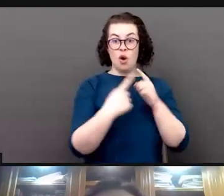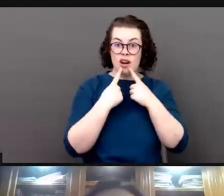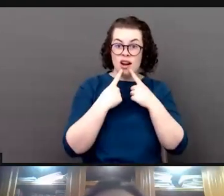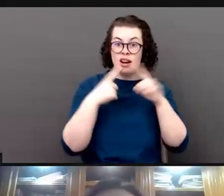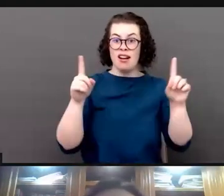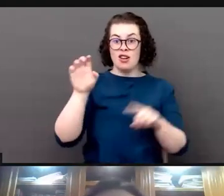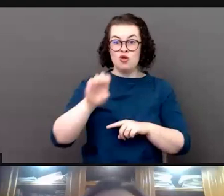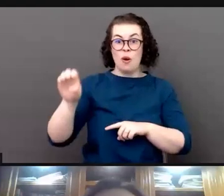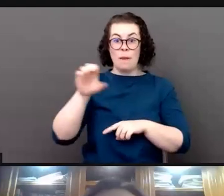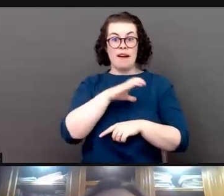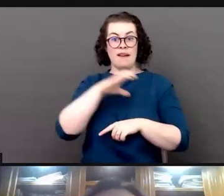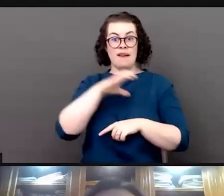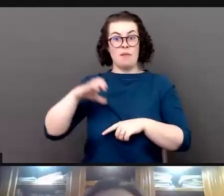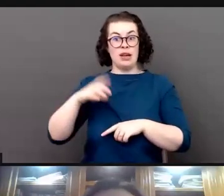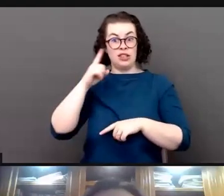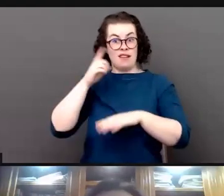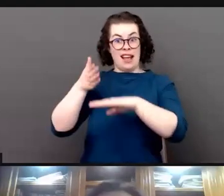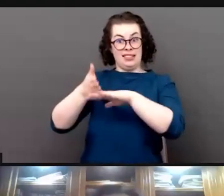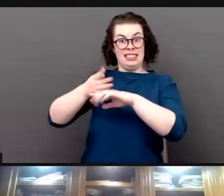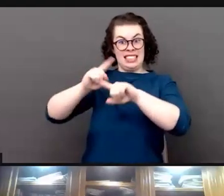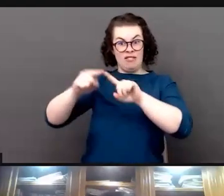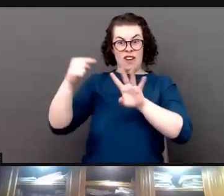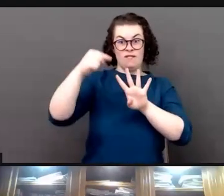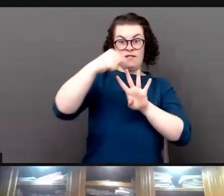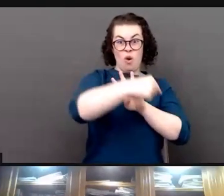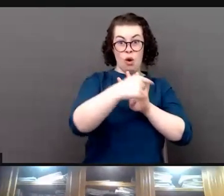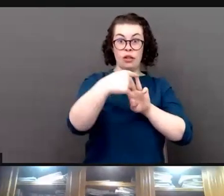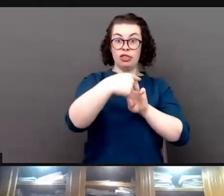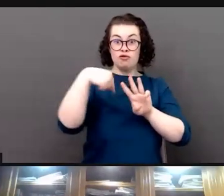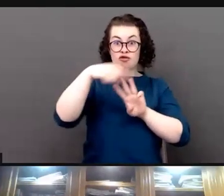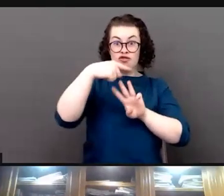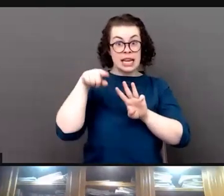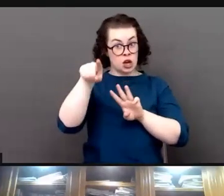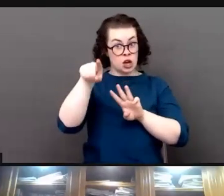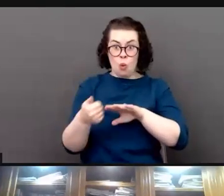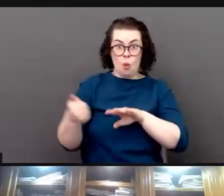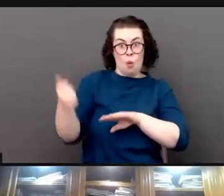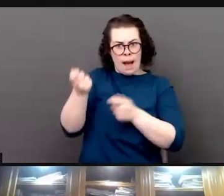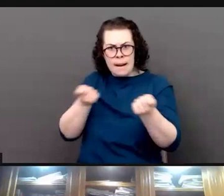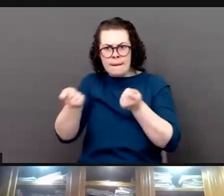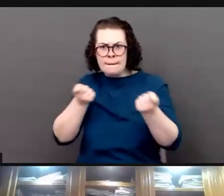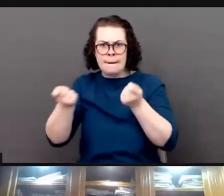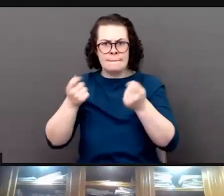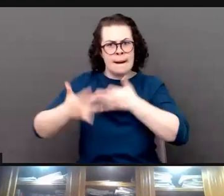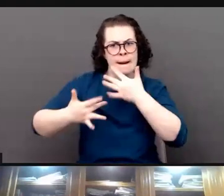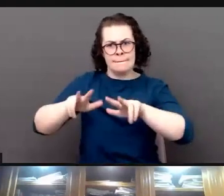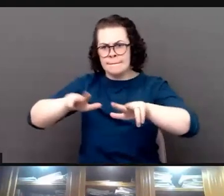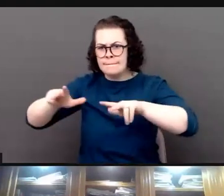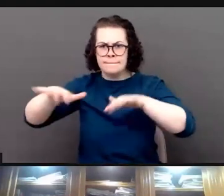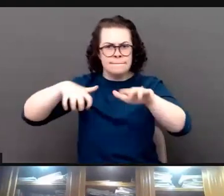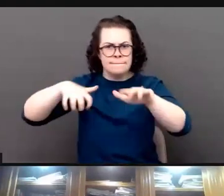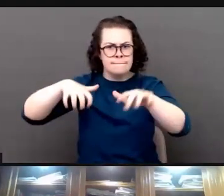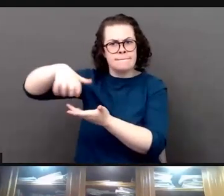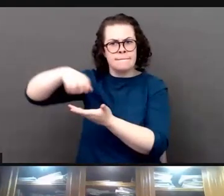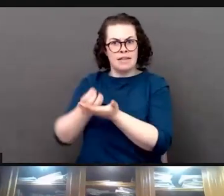4 of them have been, well, or the 3 of them mainly, and the 4th also on ICT, on the web accessibility. You